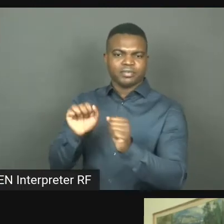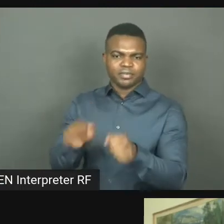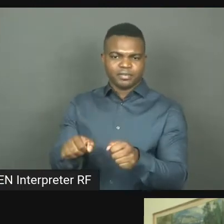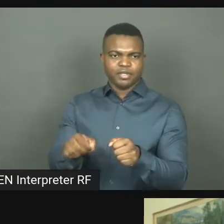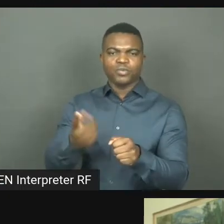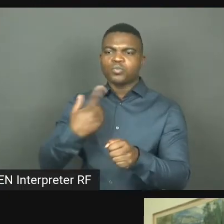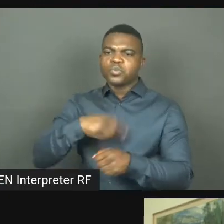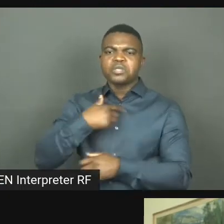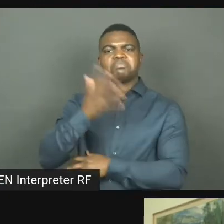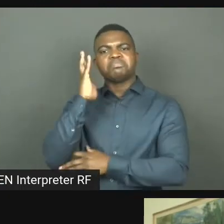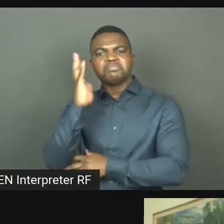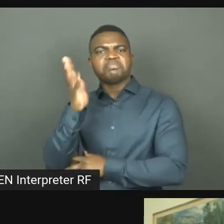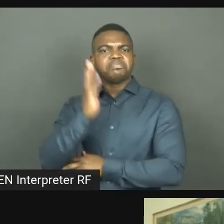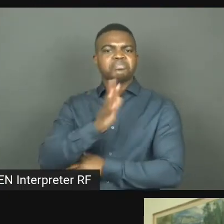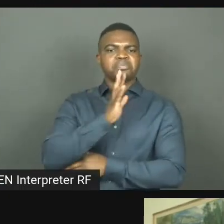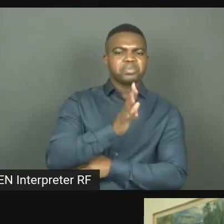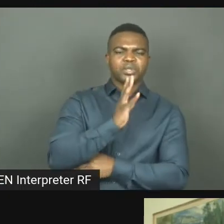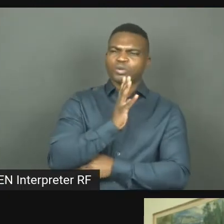So thank you, Rehema.